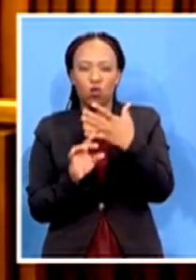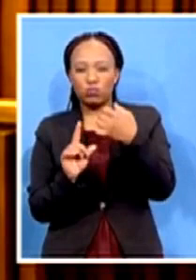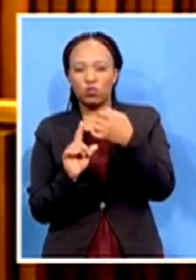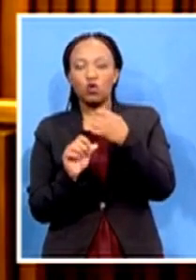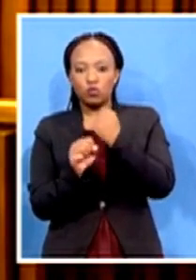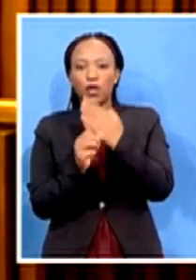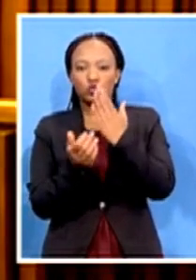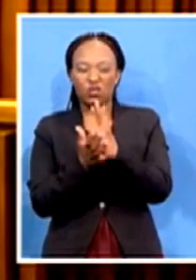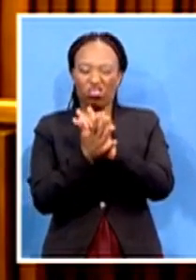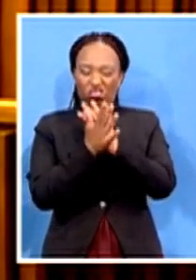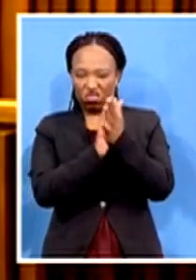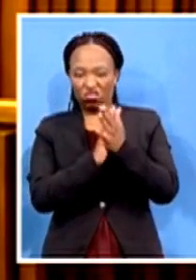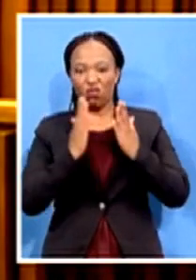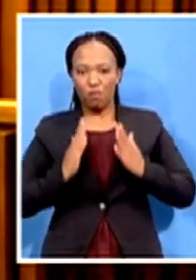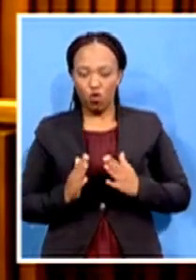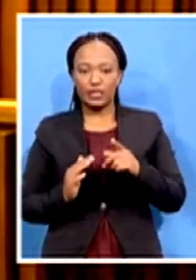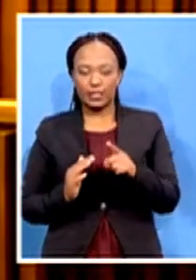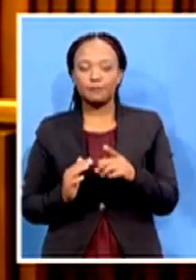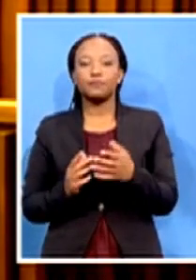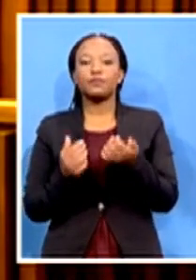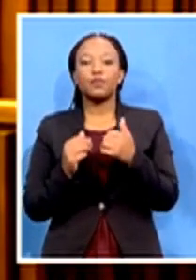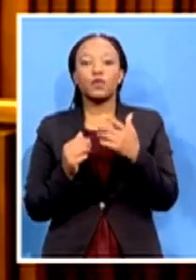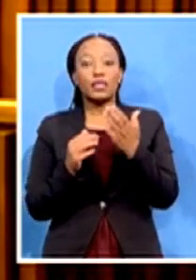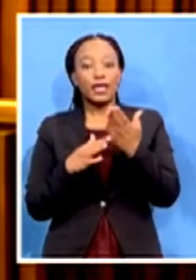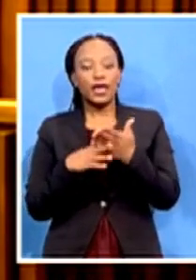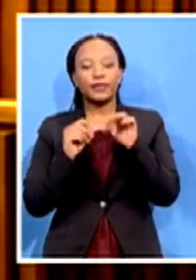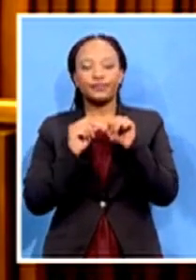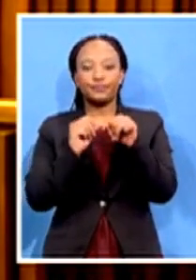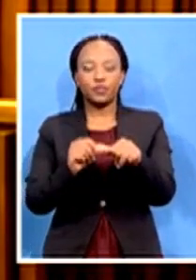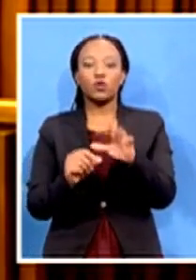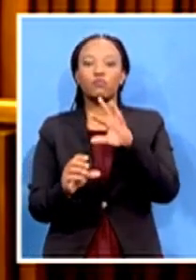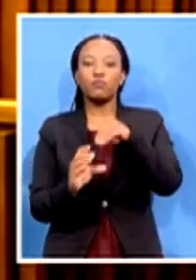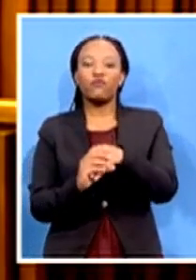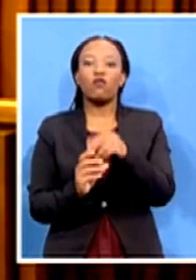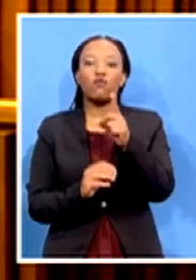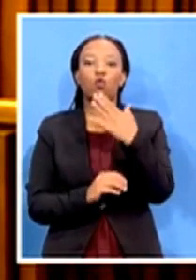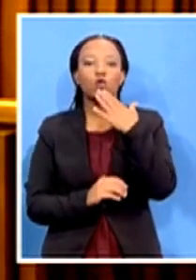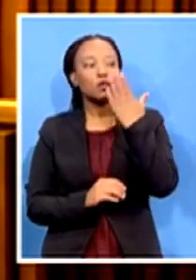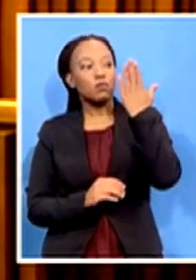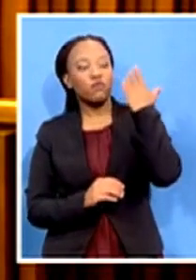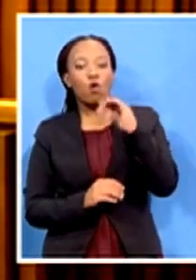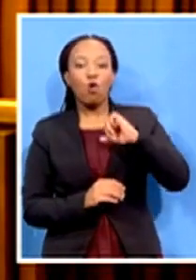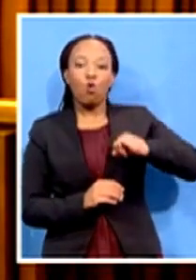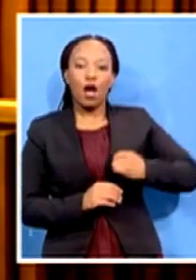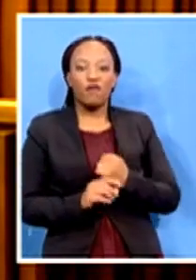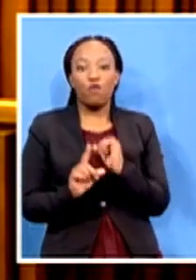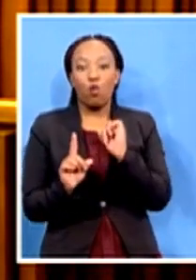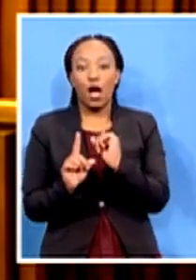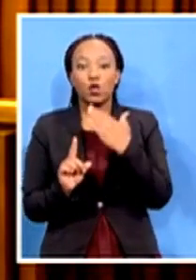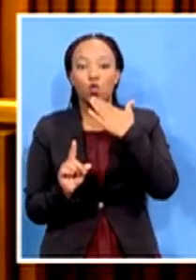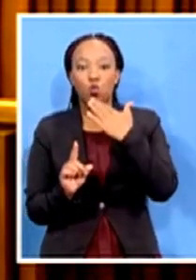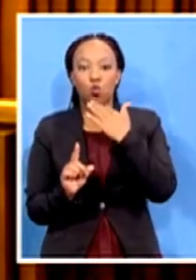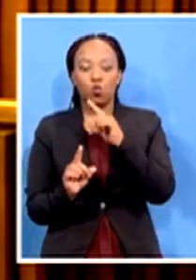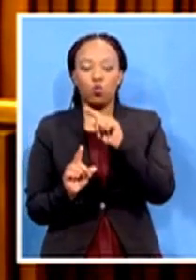the case, of course, as you indicated, relates to the assault of Mdluli's customary wife, Tshidi Buthelezi, and her boyfriend, Oupa Ramogibe, in